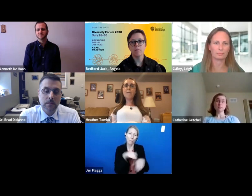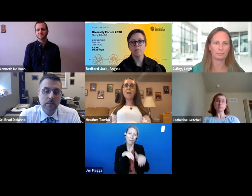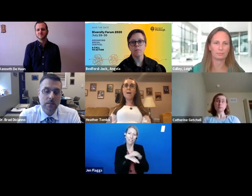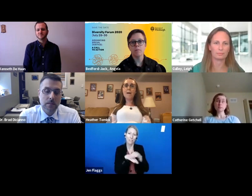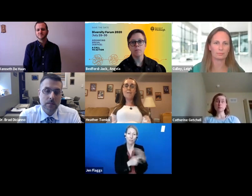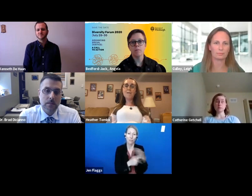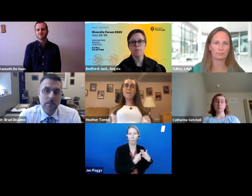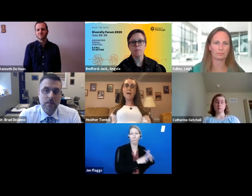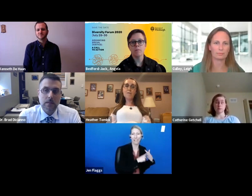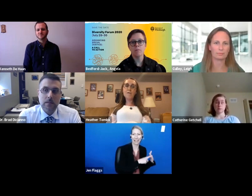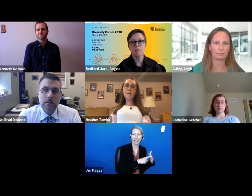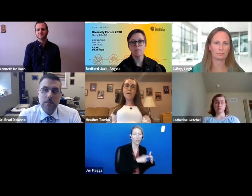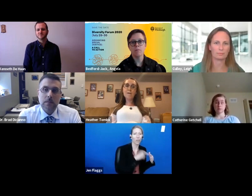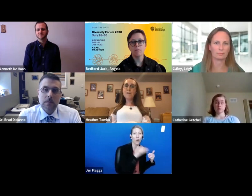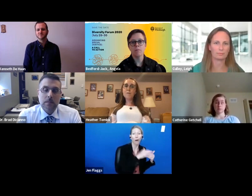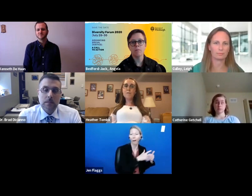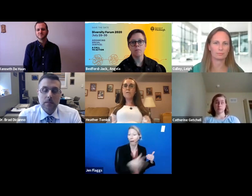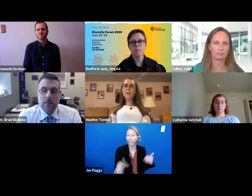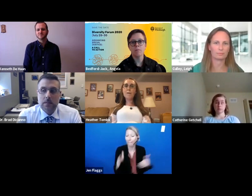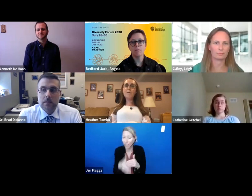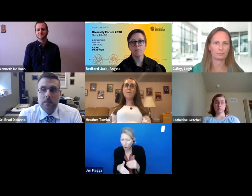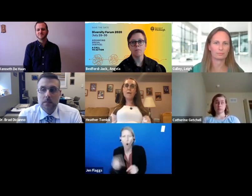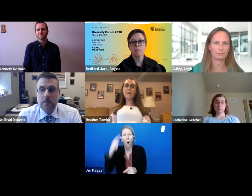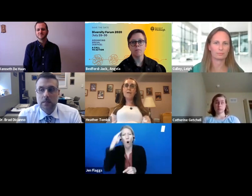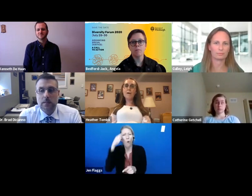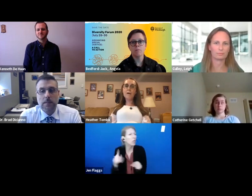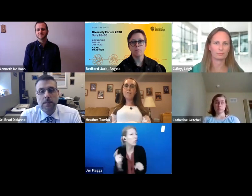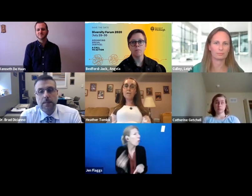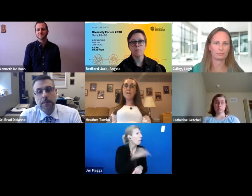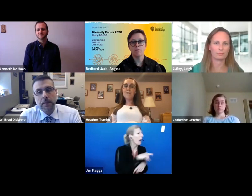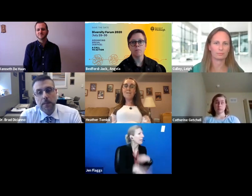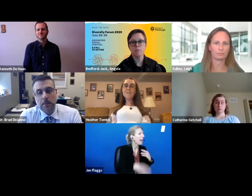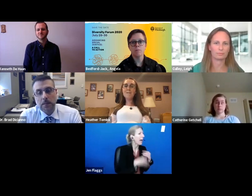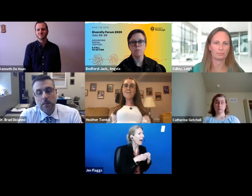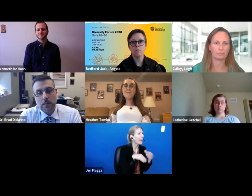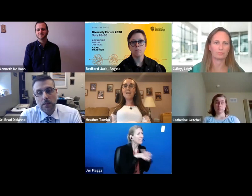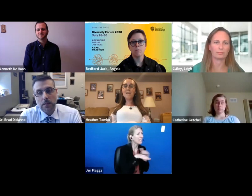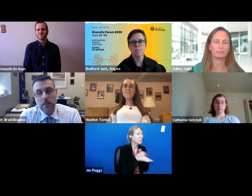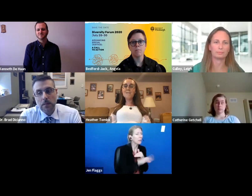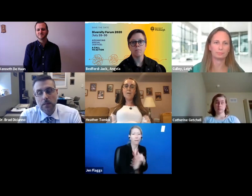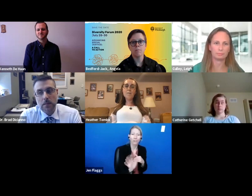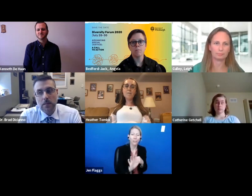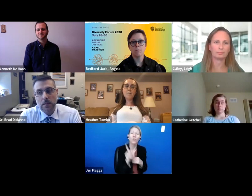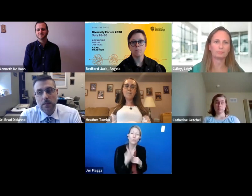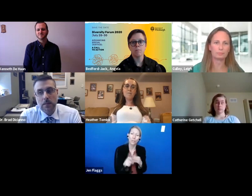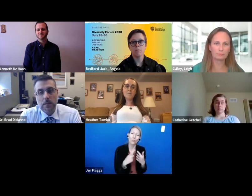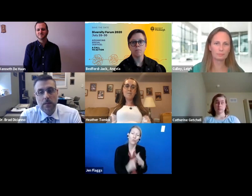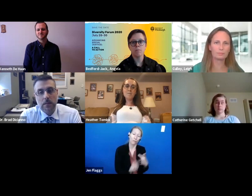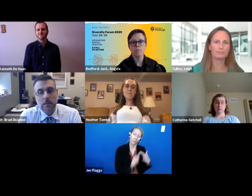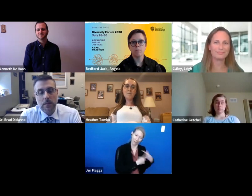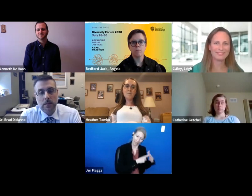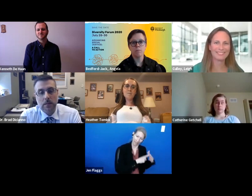rather than as an afterthought, which is how I feel it often is today. So,